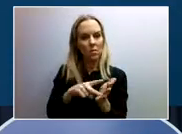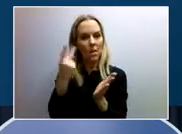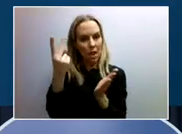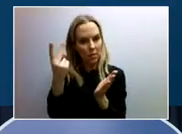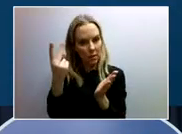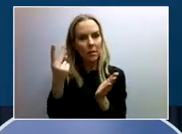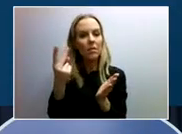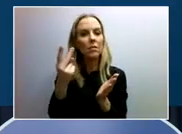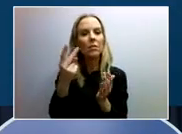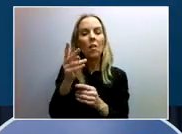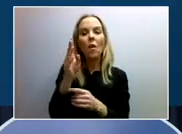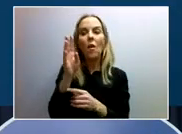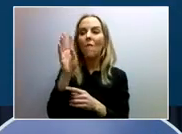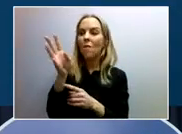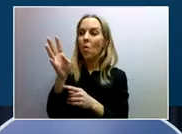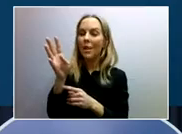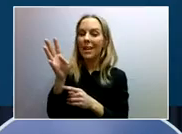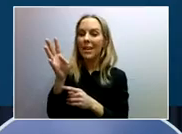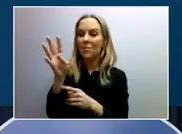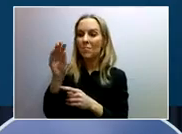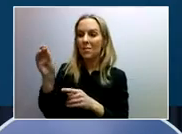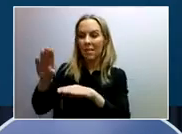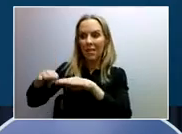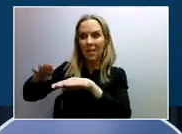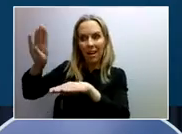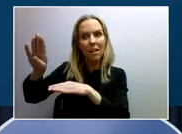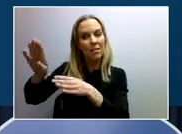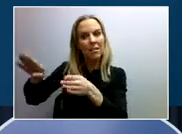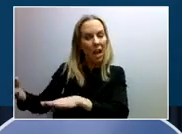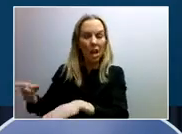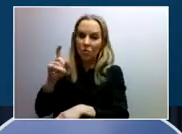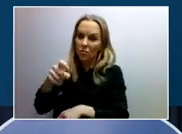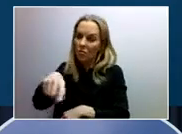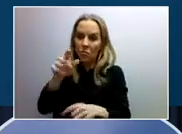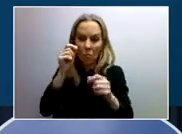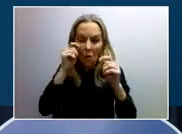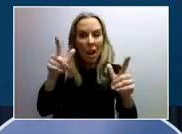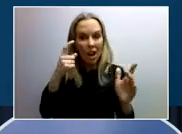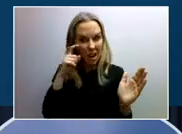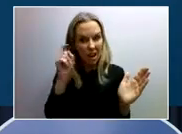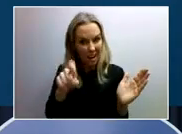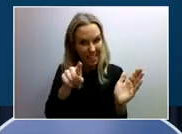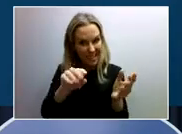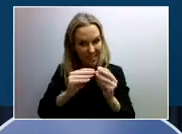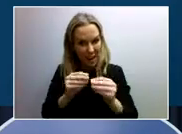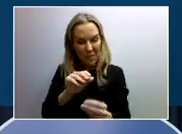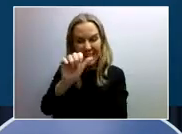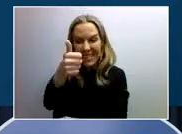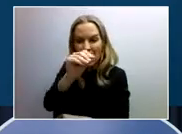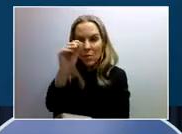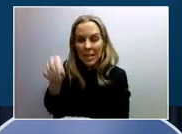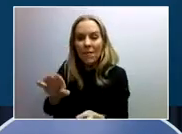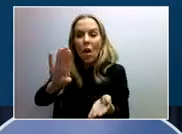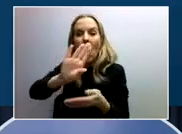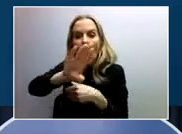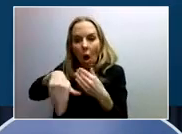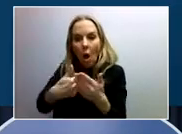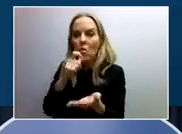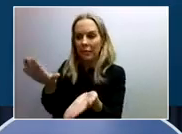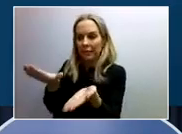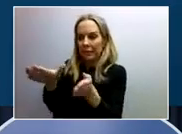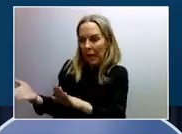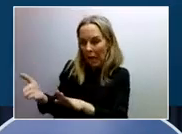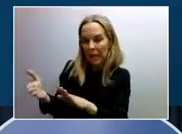overall deaths. And then this ought to wake people up. 10% of all deaths since we